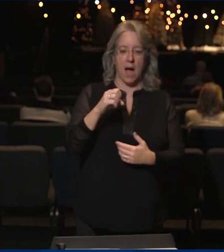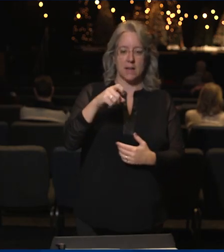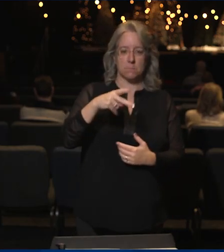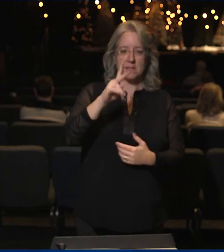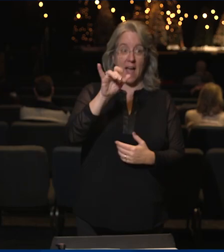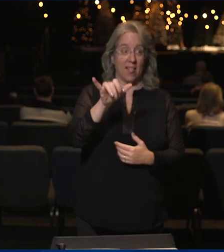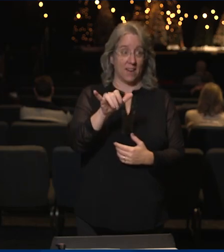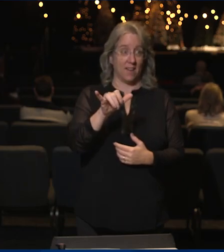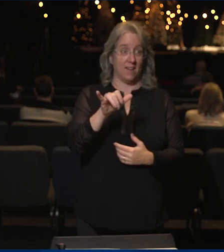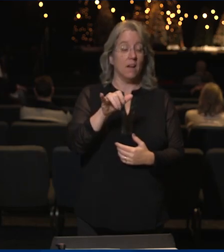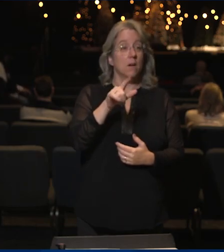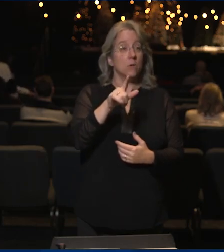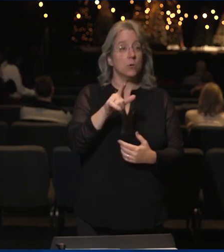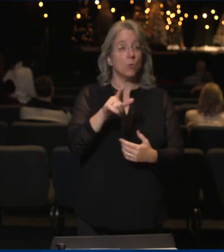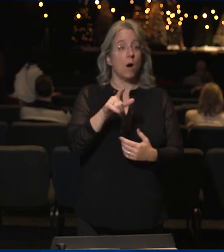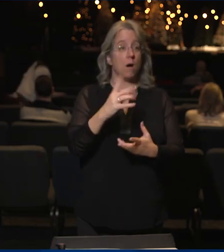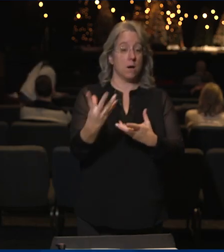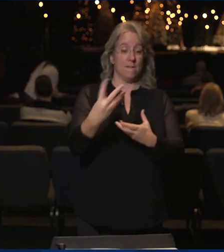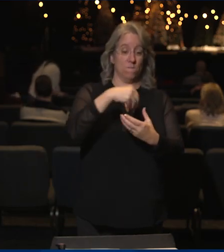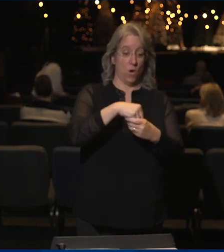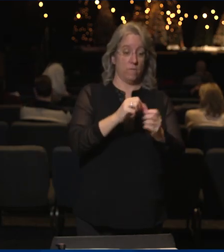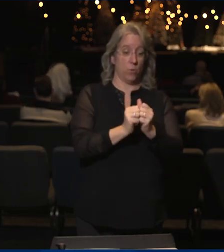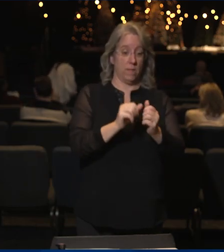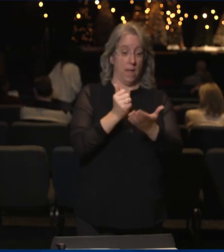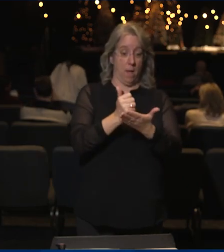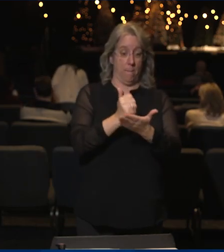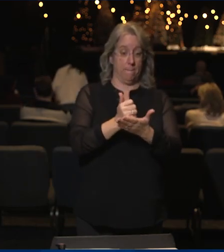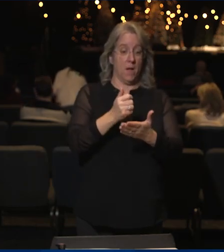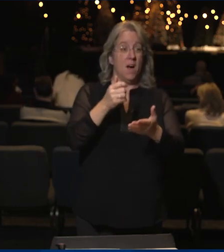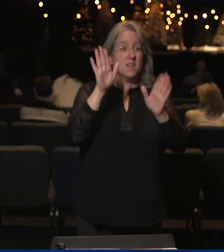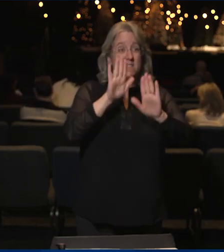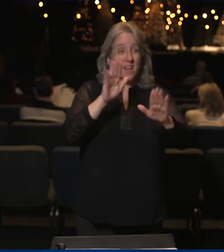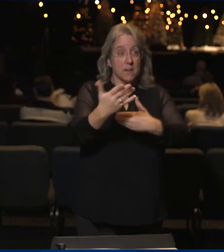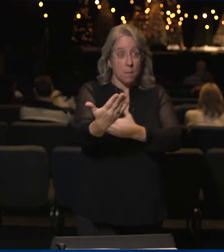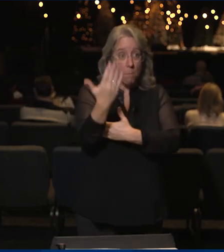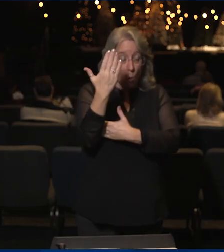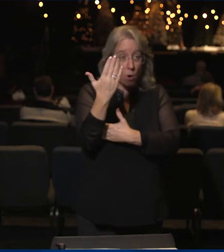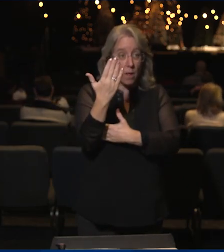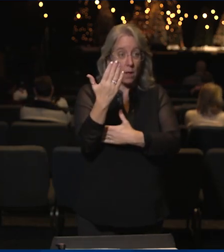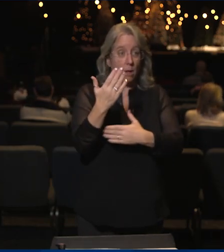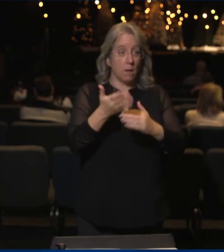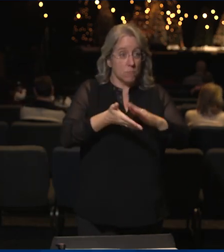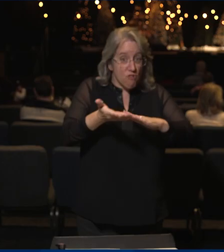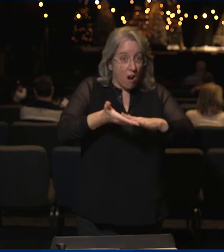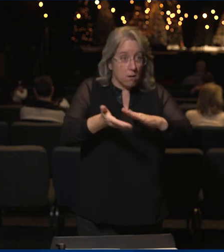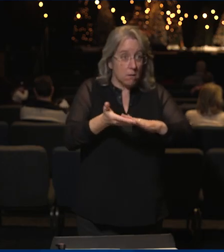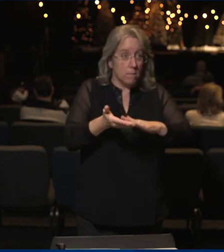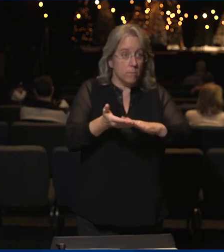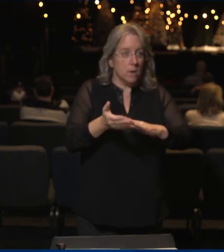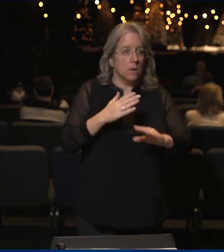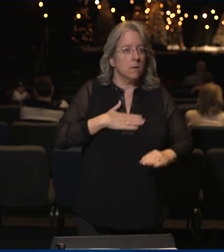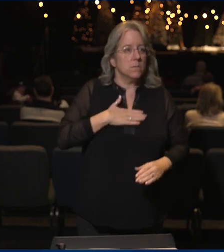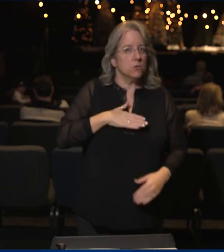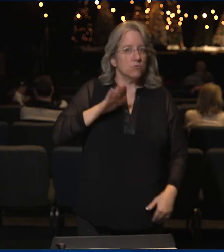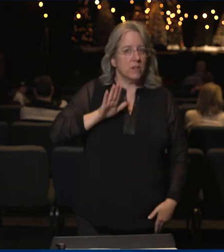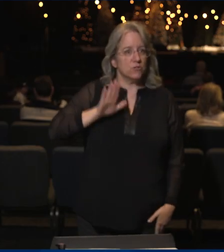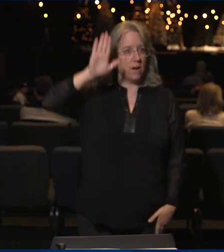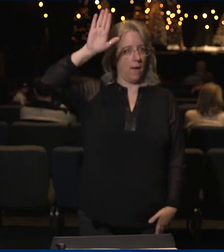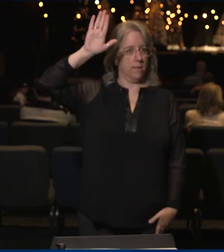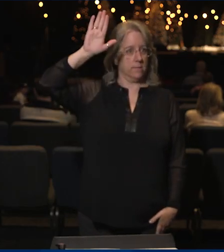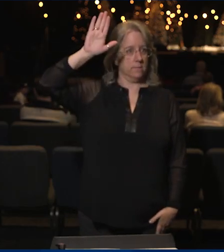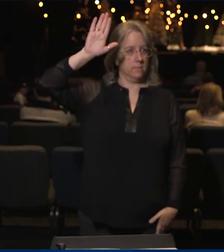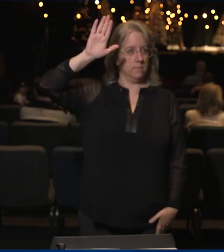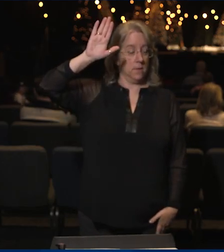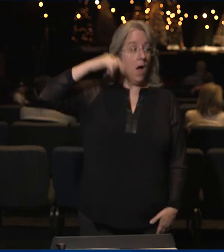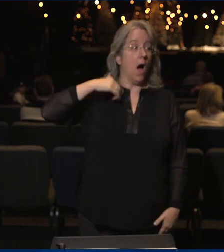your campus of helping a Sunday morning run, do you mind just raising your hand so that we can say thank you? Now, I know that